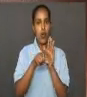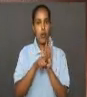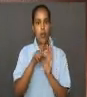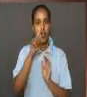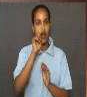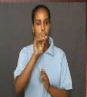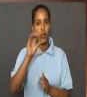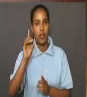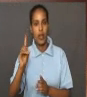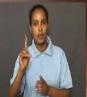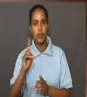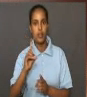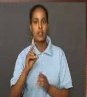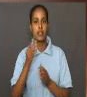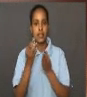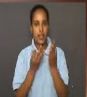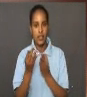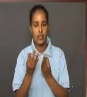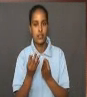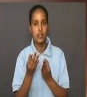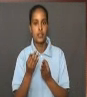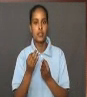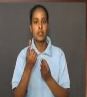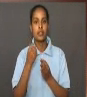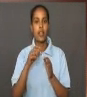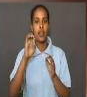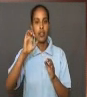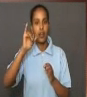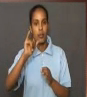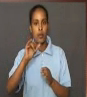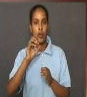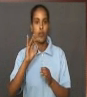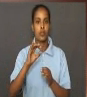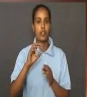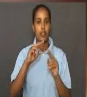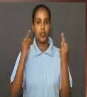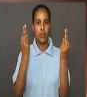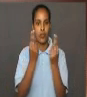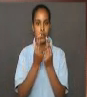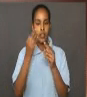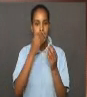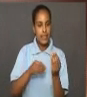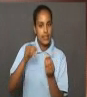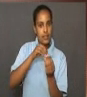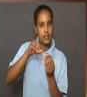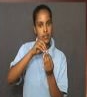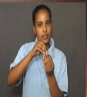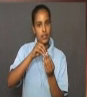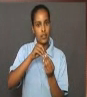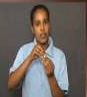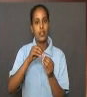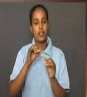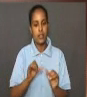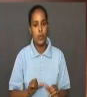of thermodynamics states the entropy of the universe increases in